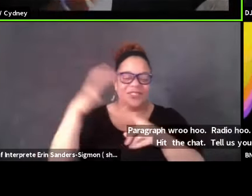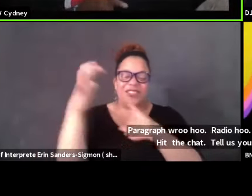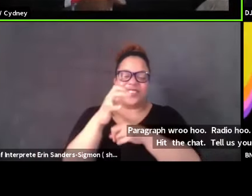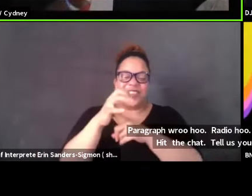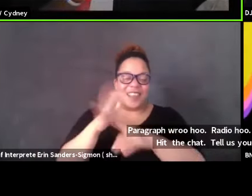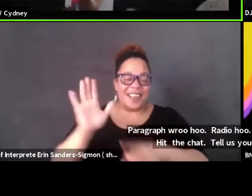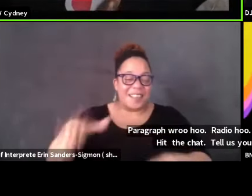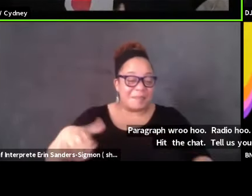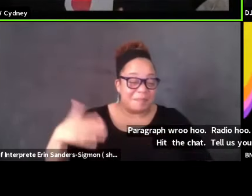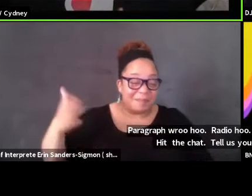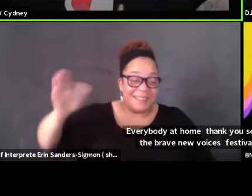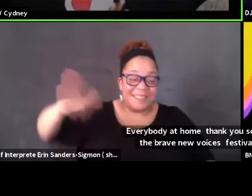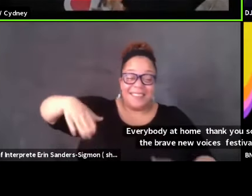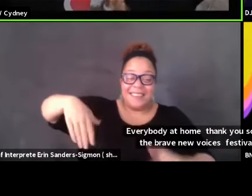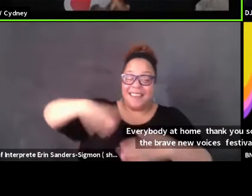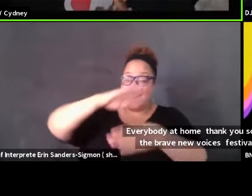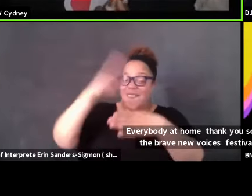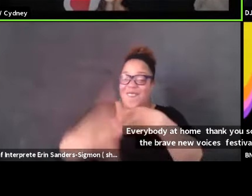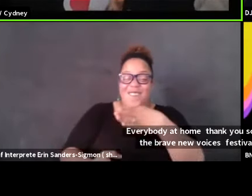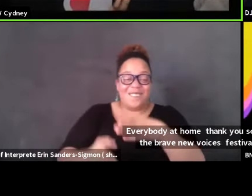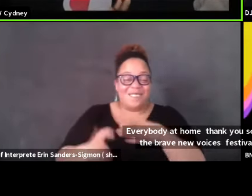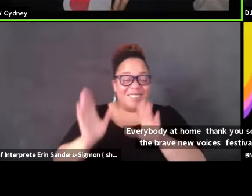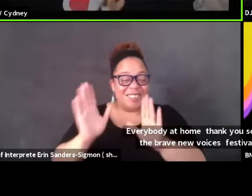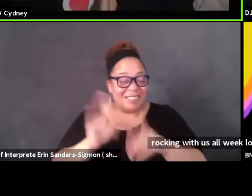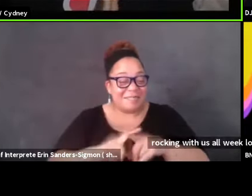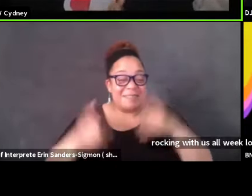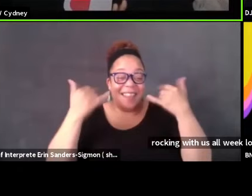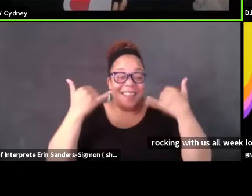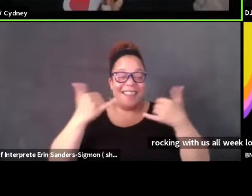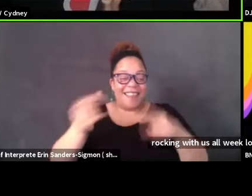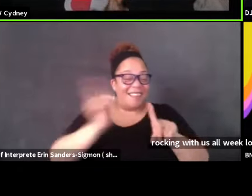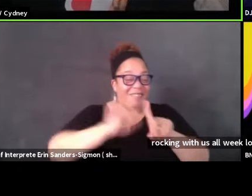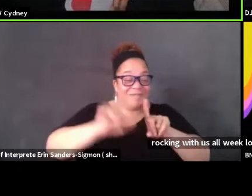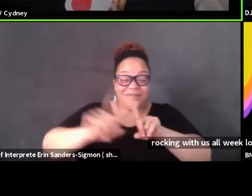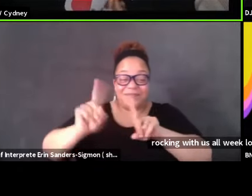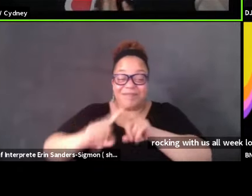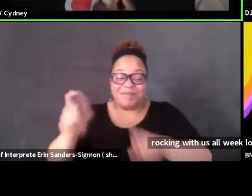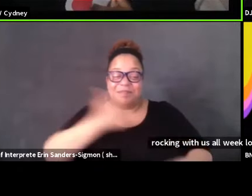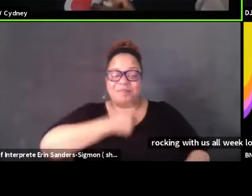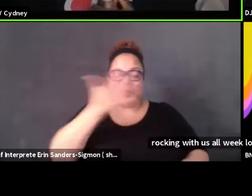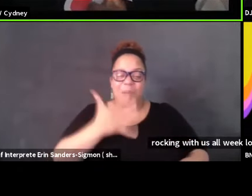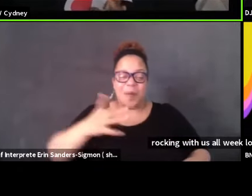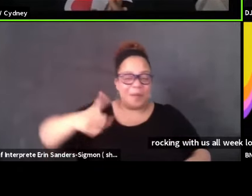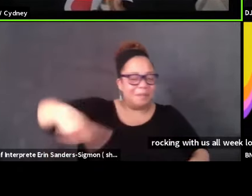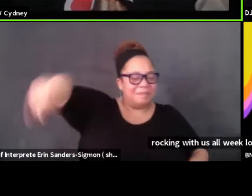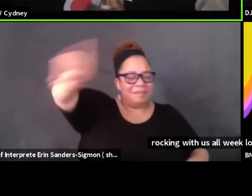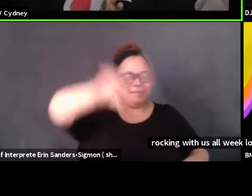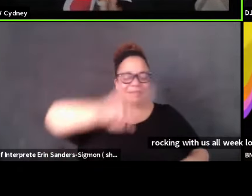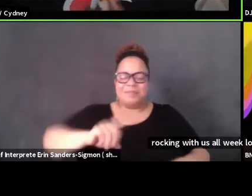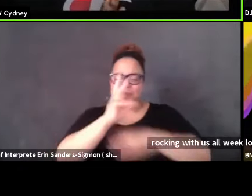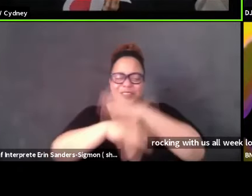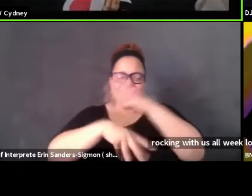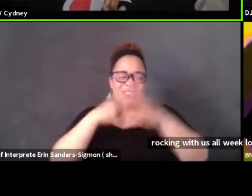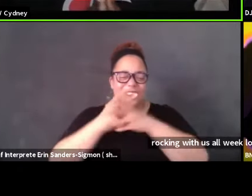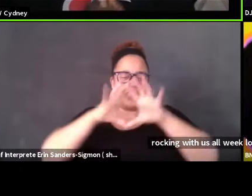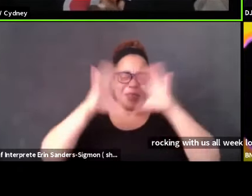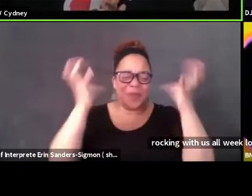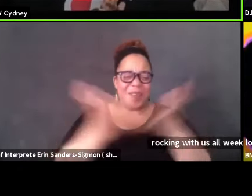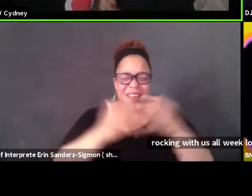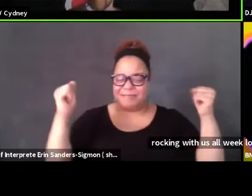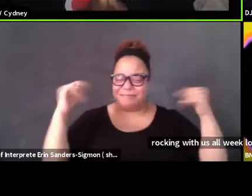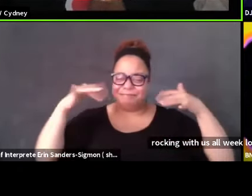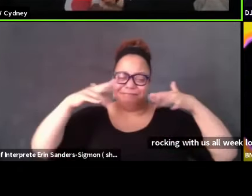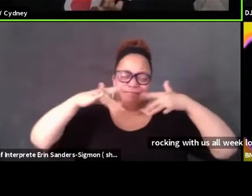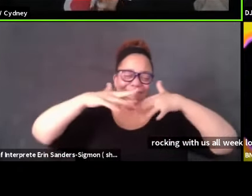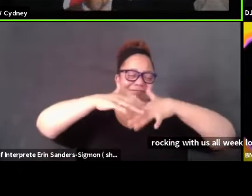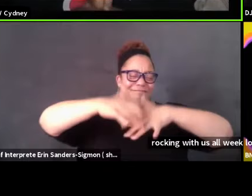this moment. Poets from around the world have been spitting their truth and getting free all week. And we are down